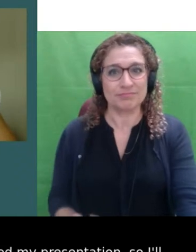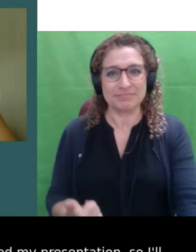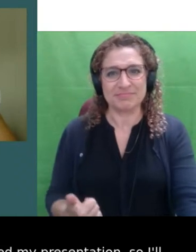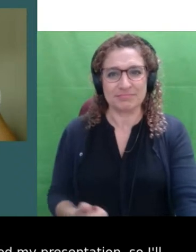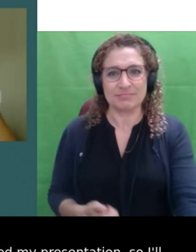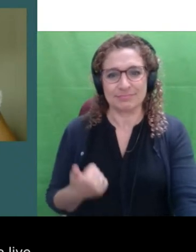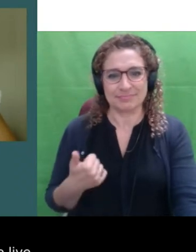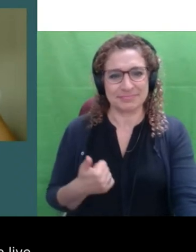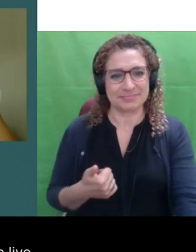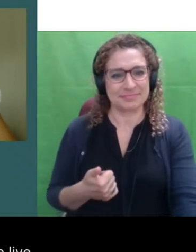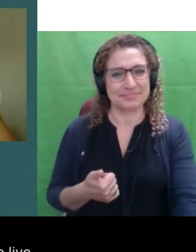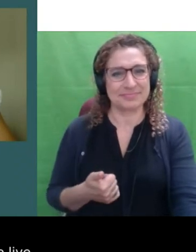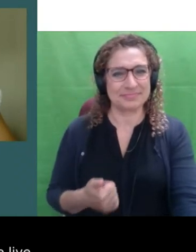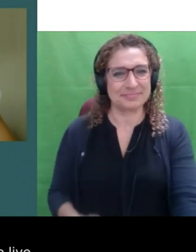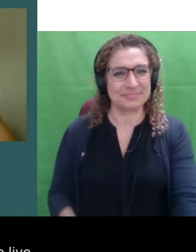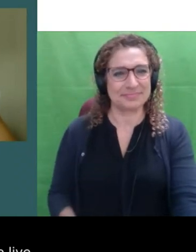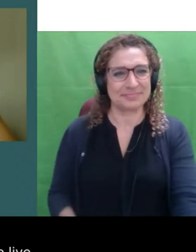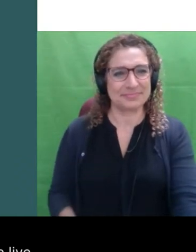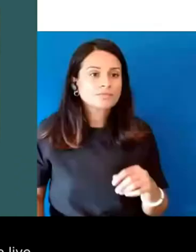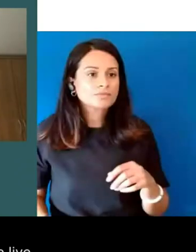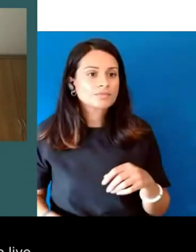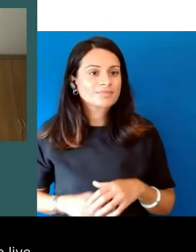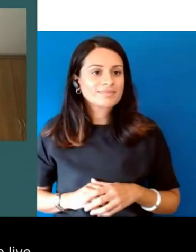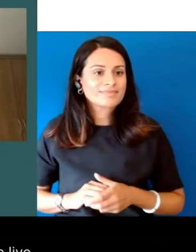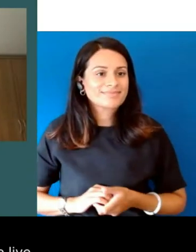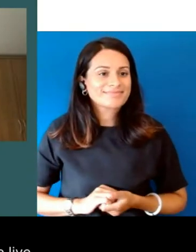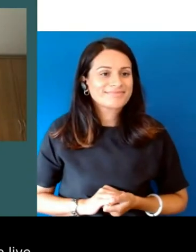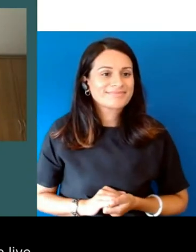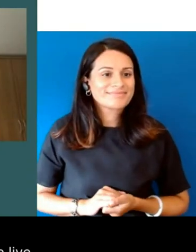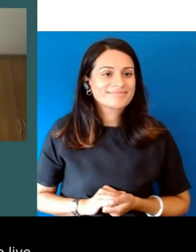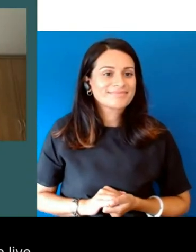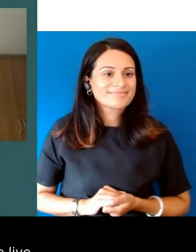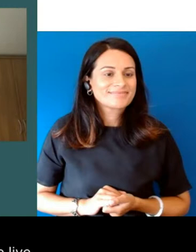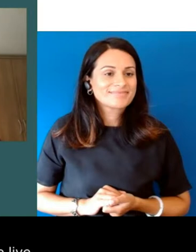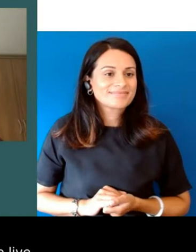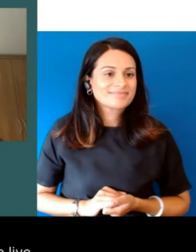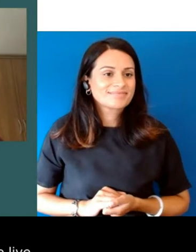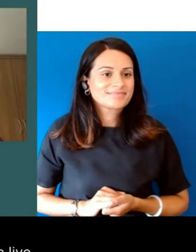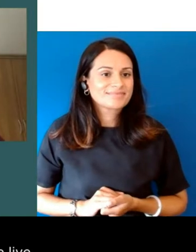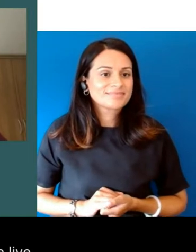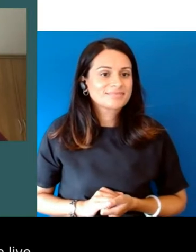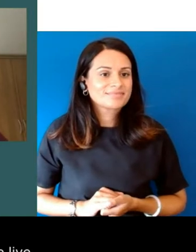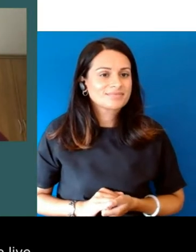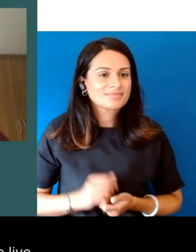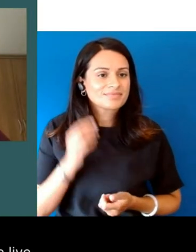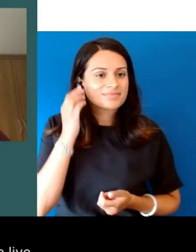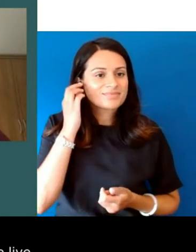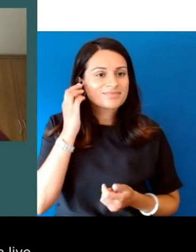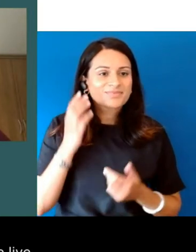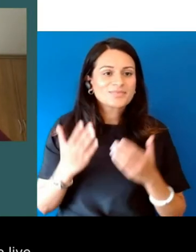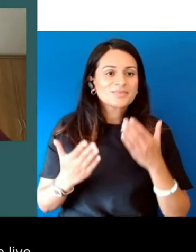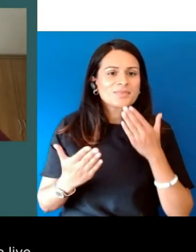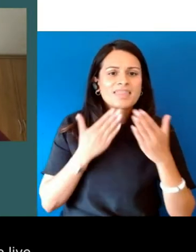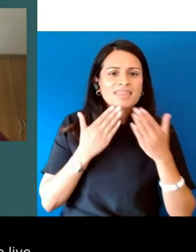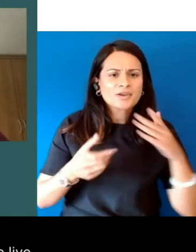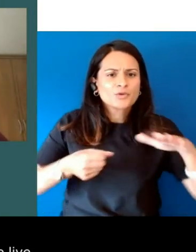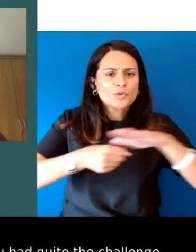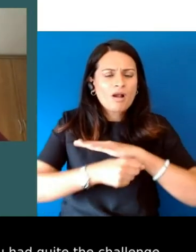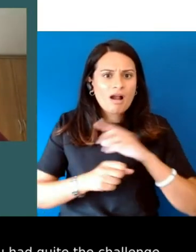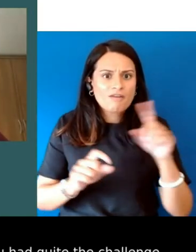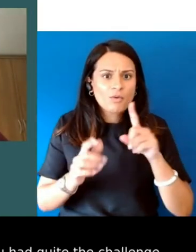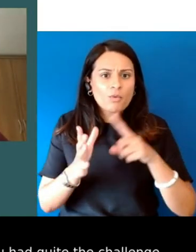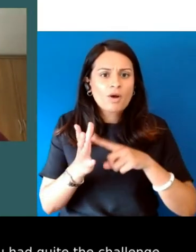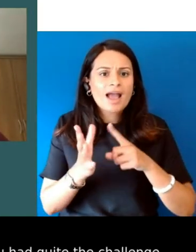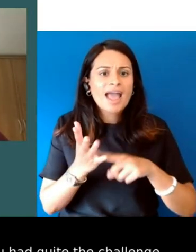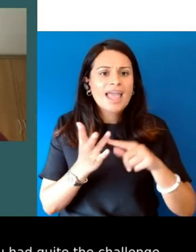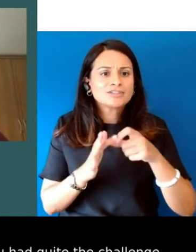detailed um presentation you had quite the challenge there covering a topic dermatitis and chronic spontaneously to carry you did an